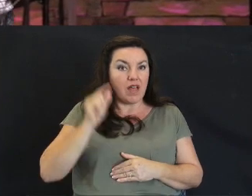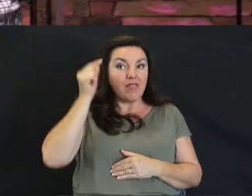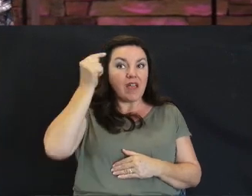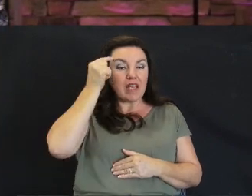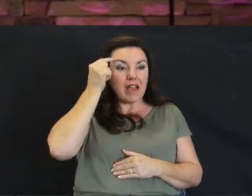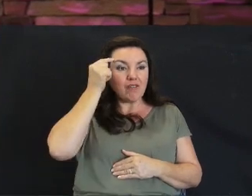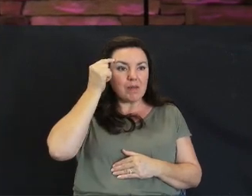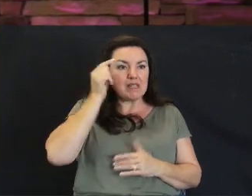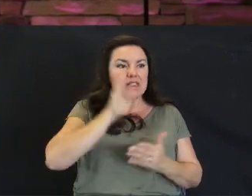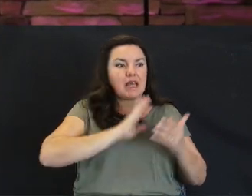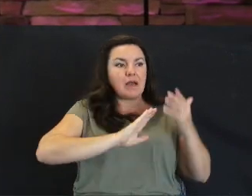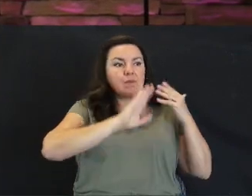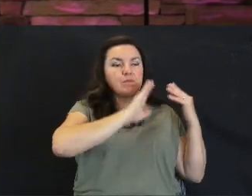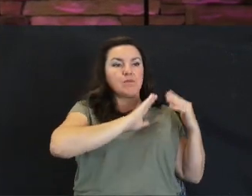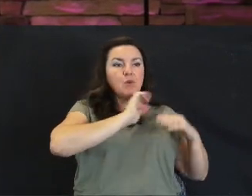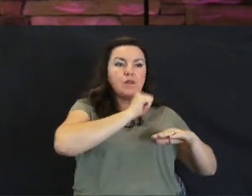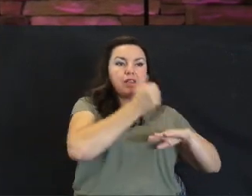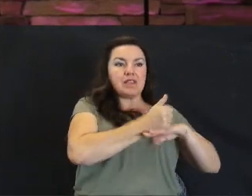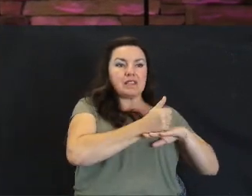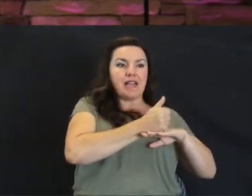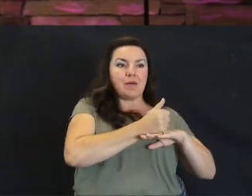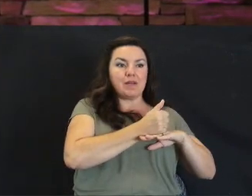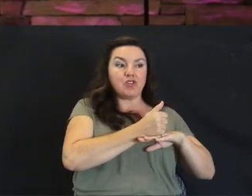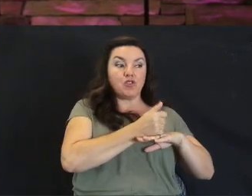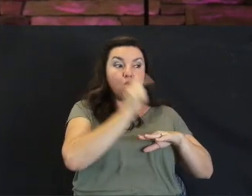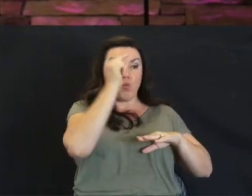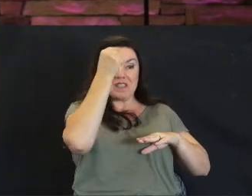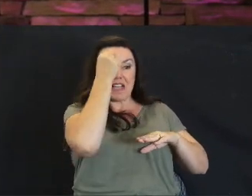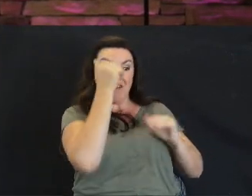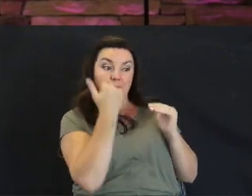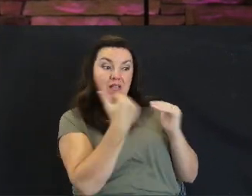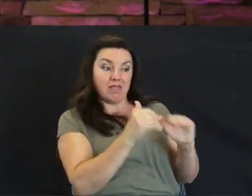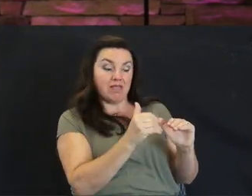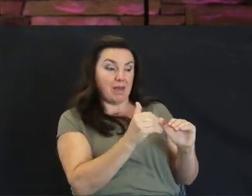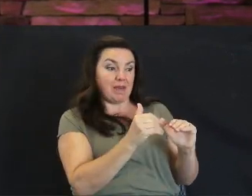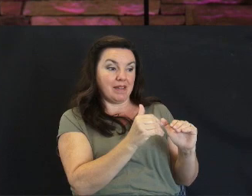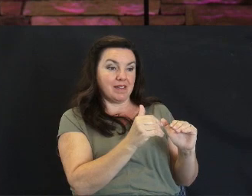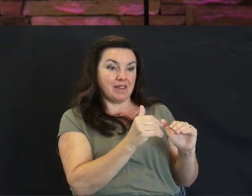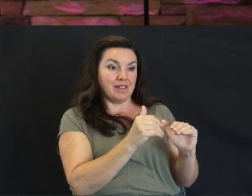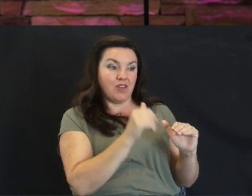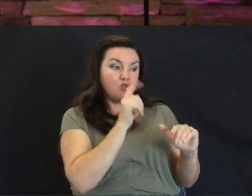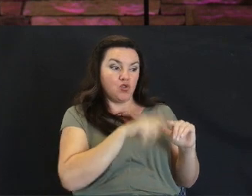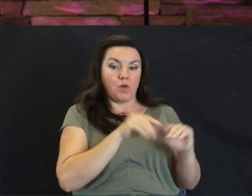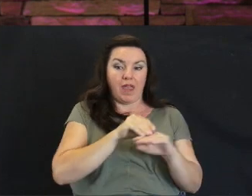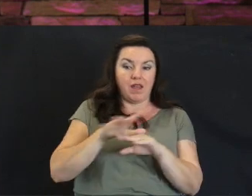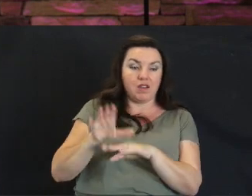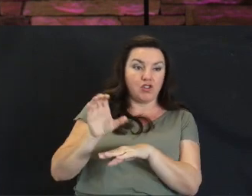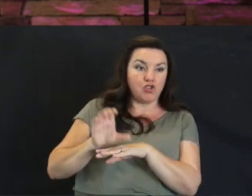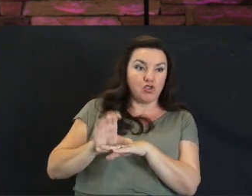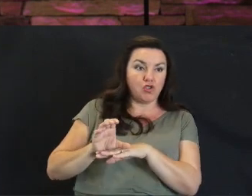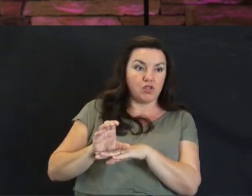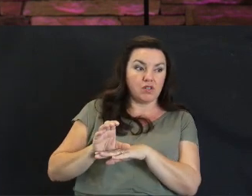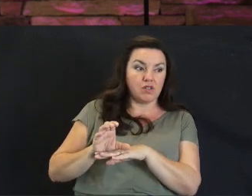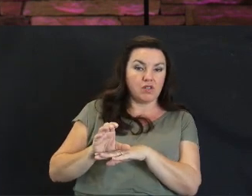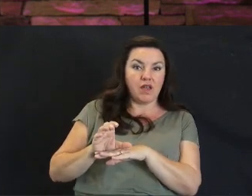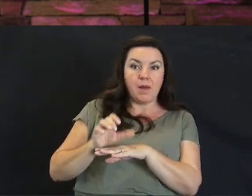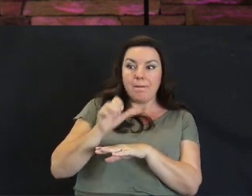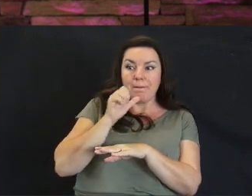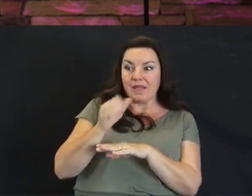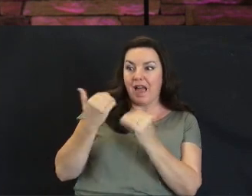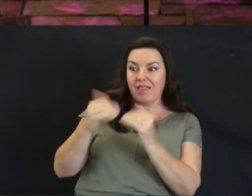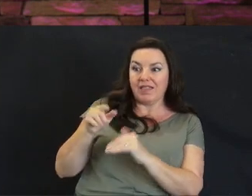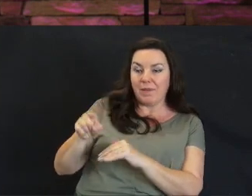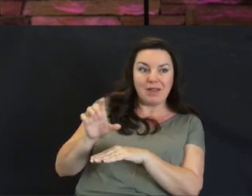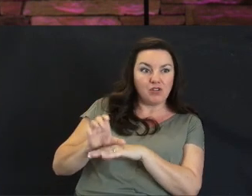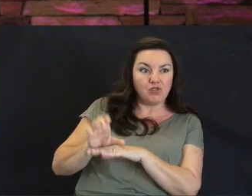Our four founders established Was to keep government out of religion Not the religious values that are found in the scriptures Out